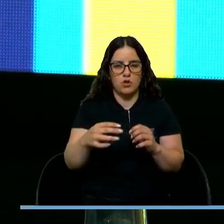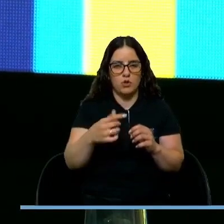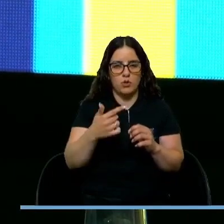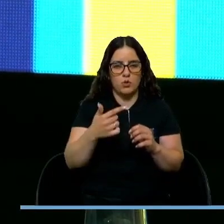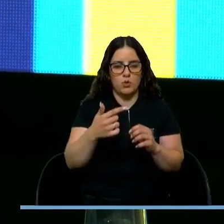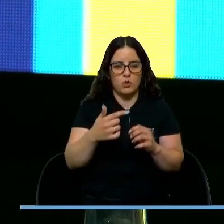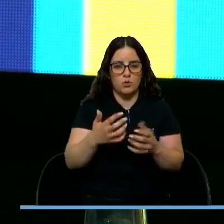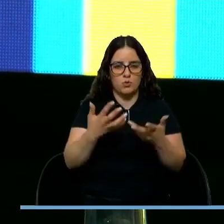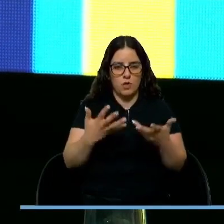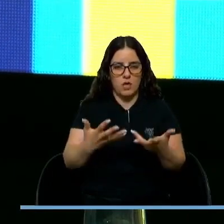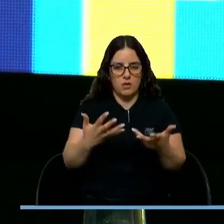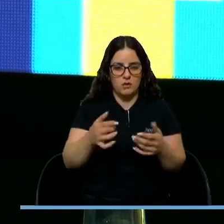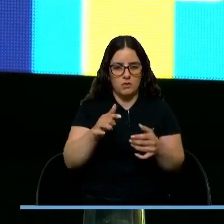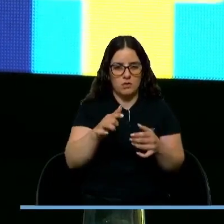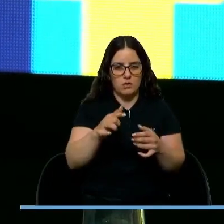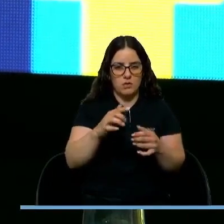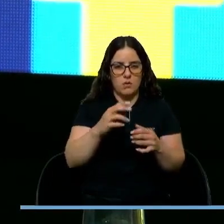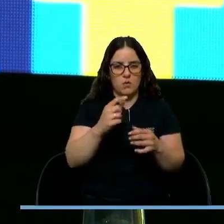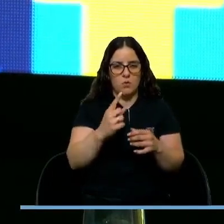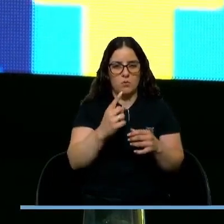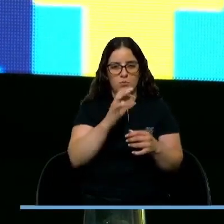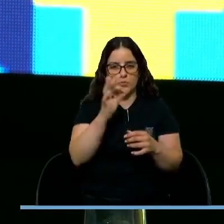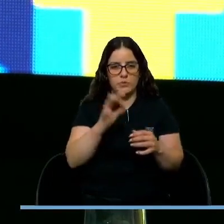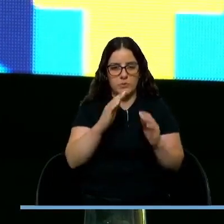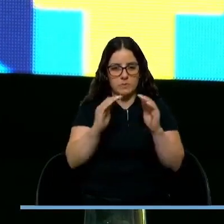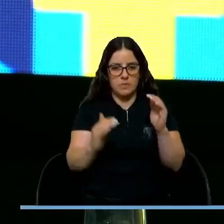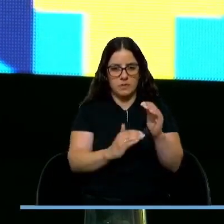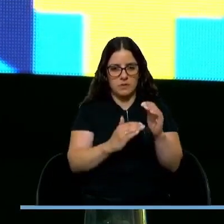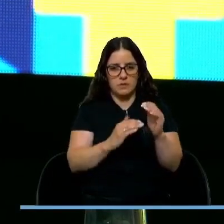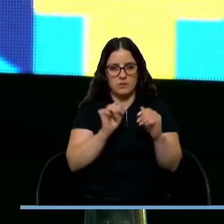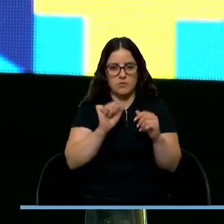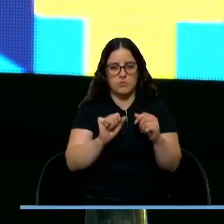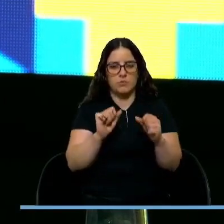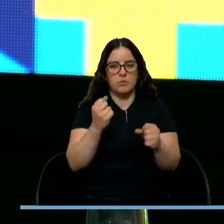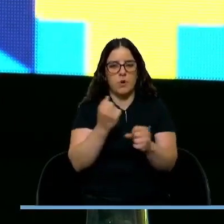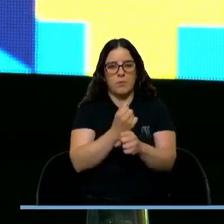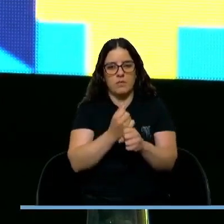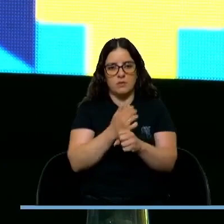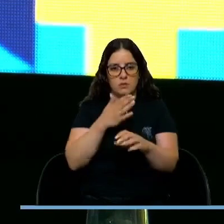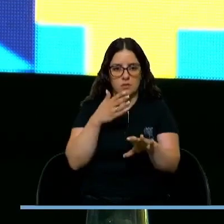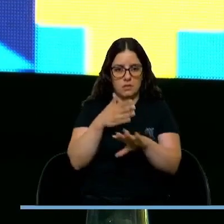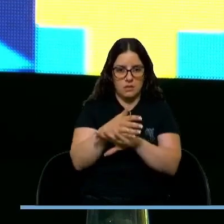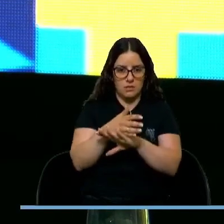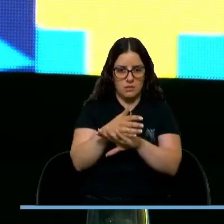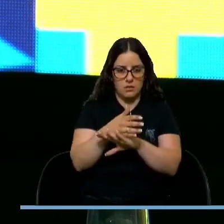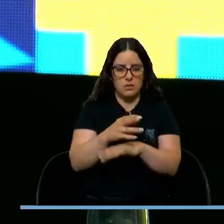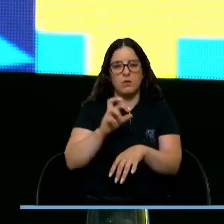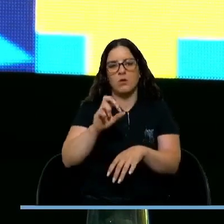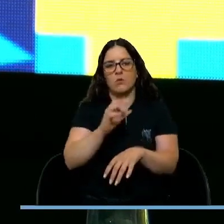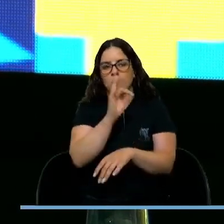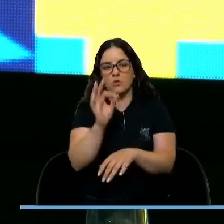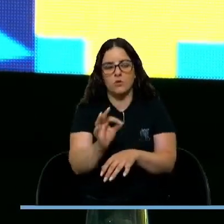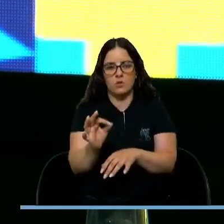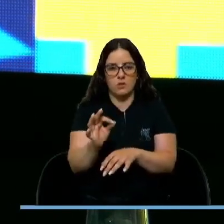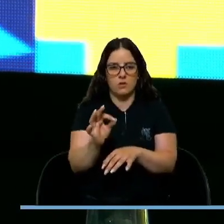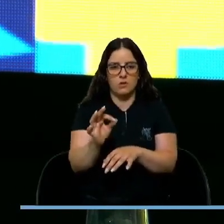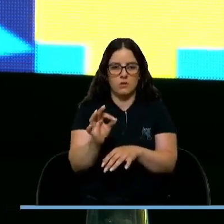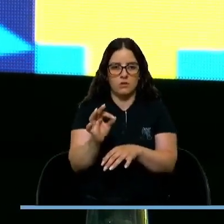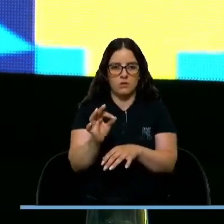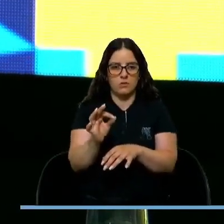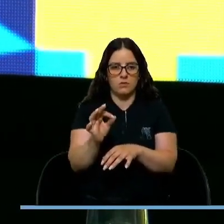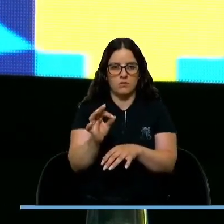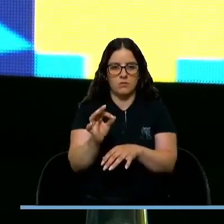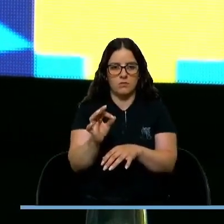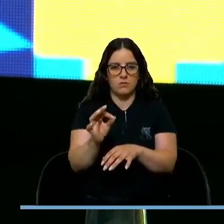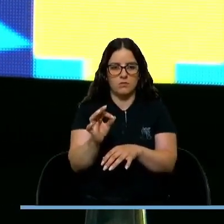1% or less than 1% comes from our direct operations. 8% comes, let's say,